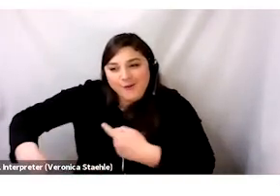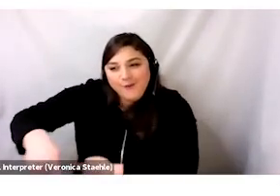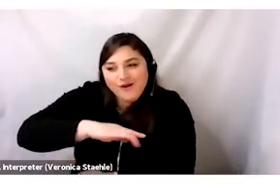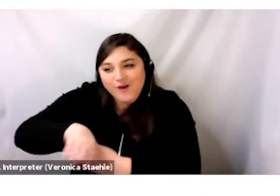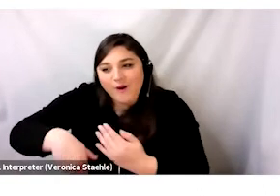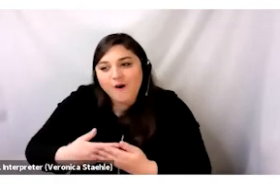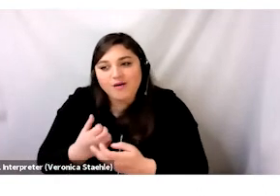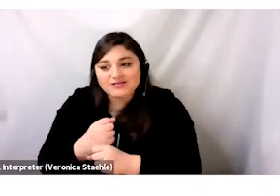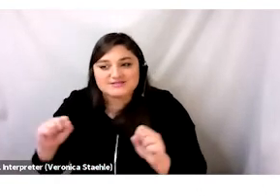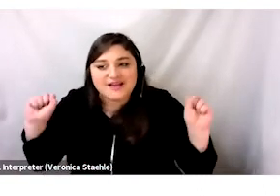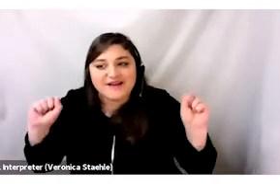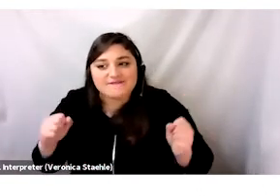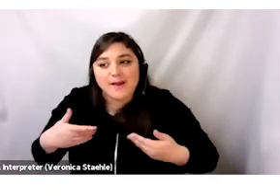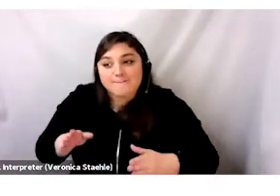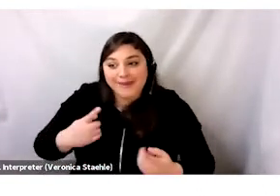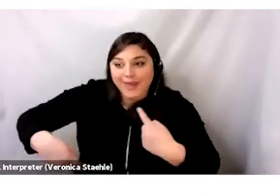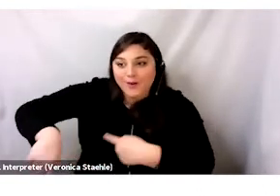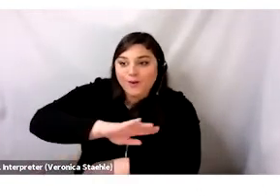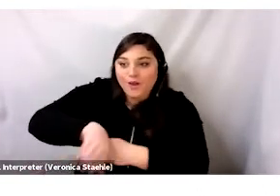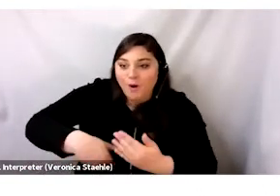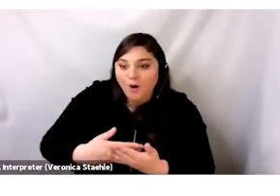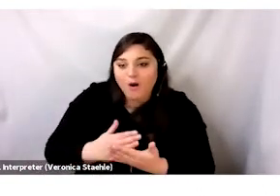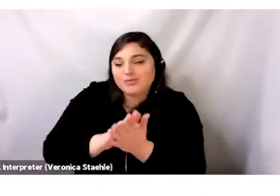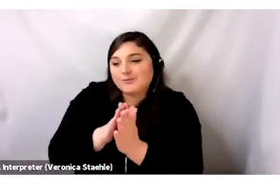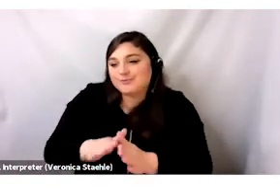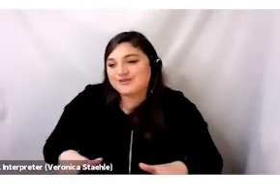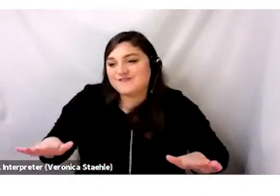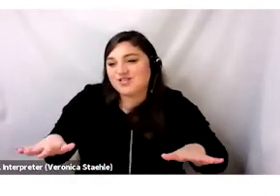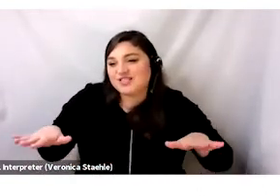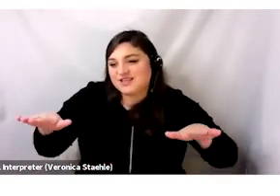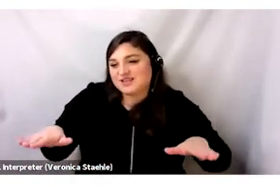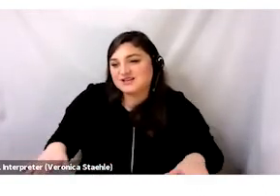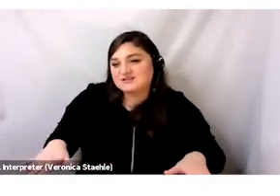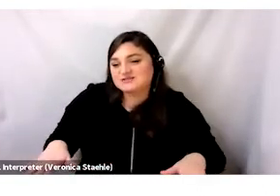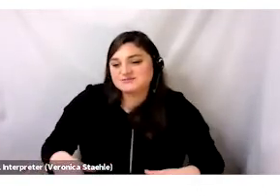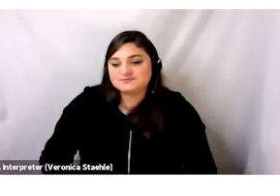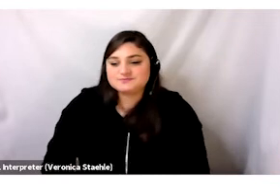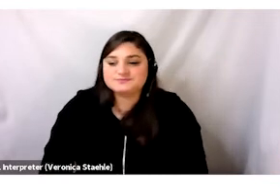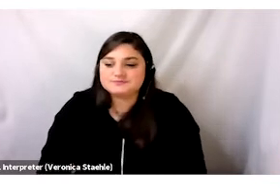safe. And may we all be peaceful and at ease.